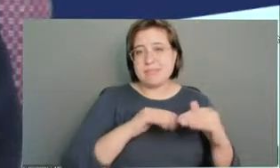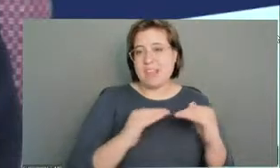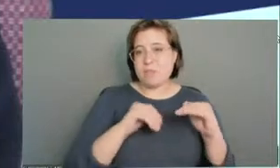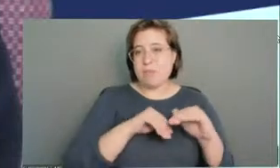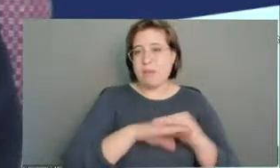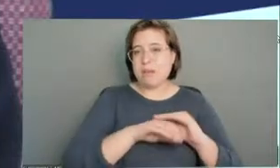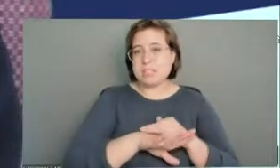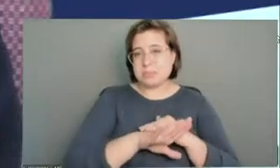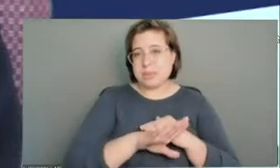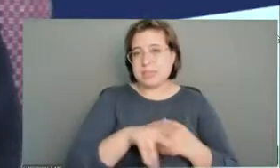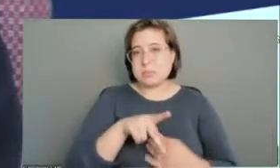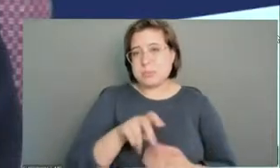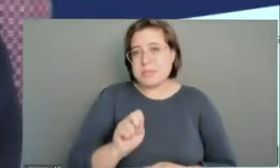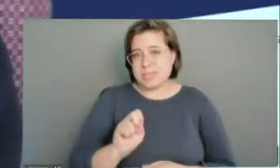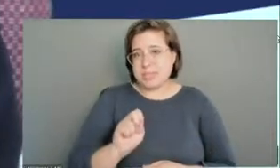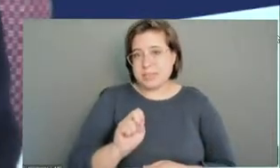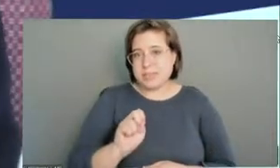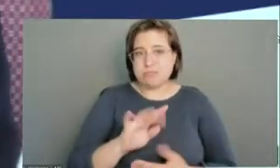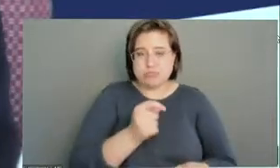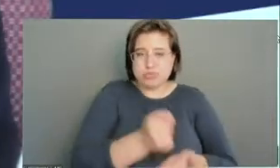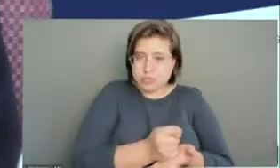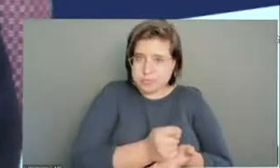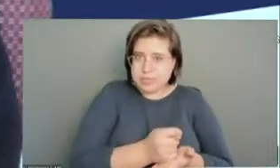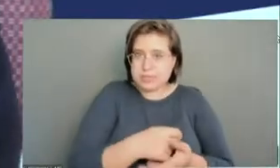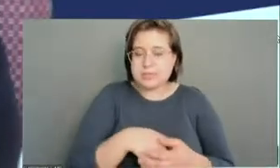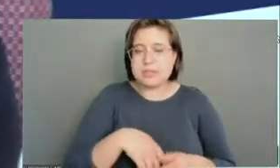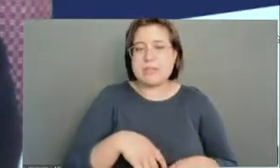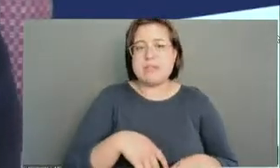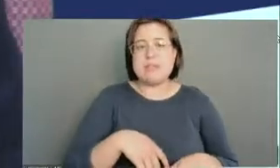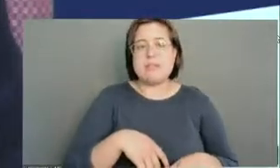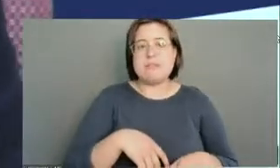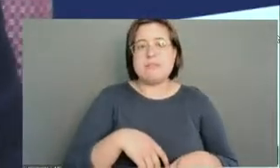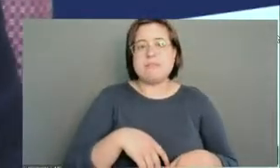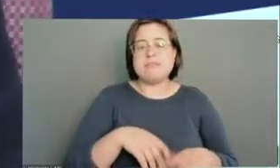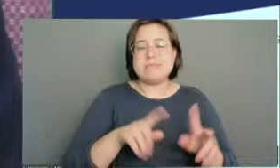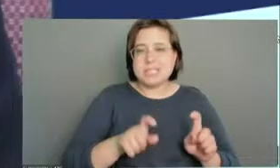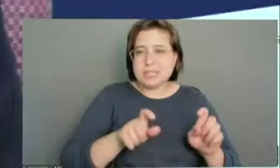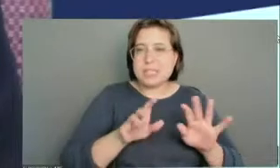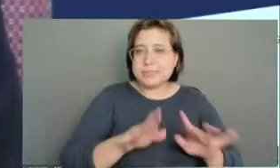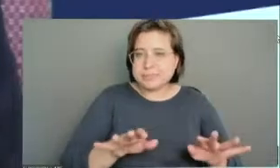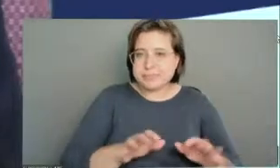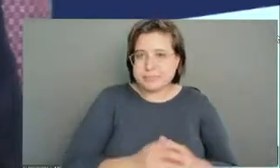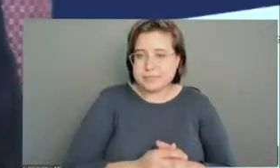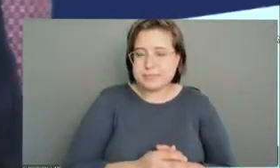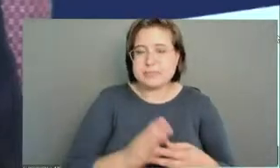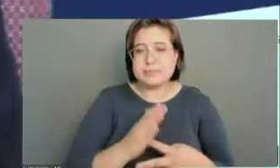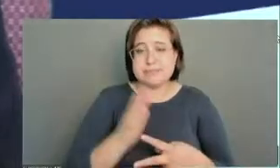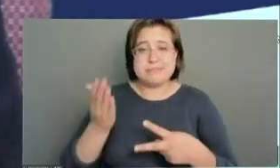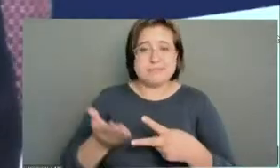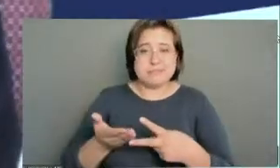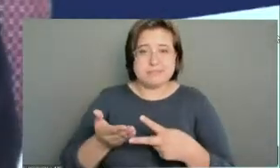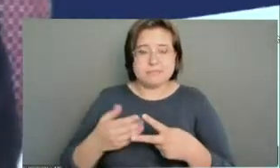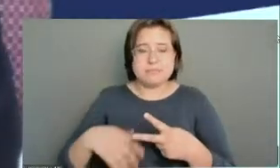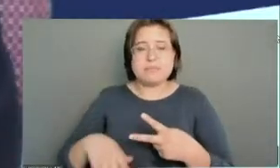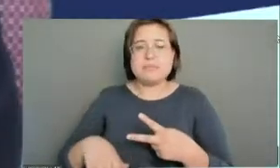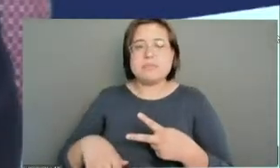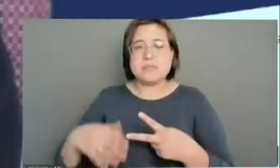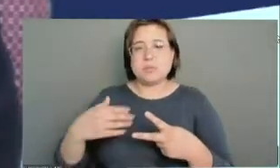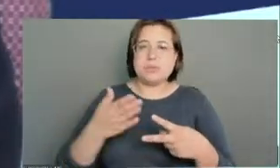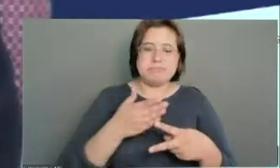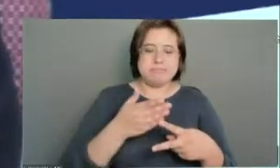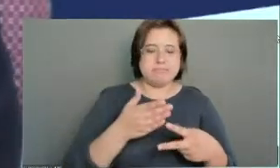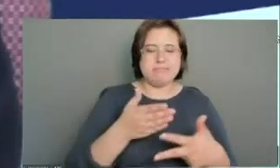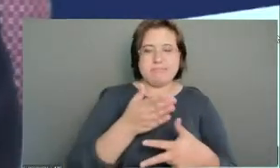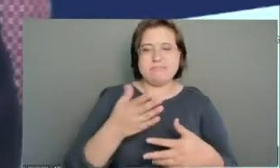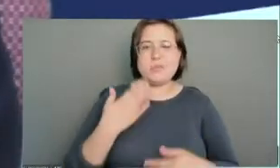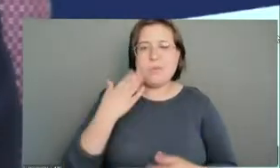to PPE treatments and therapies and testing. And then we will have a Q&A and then hear from a